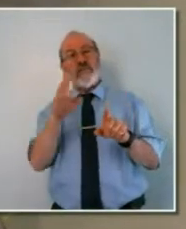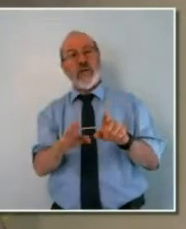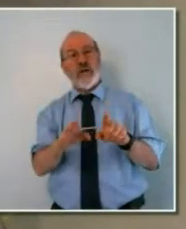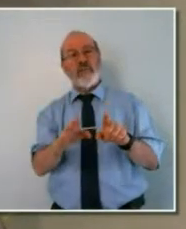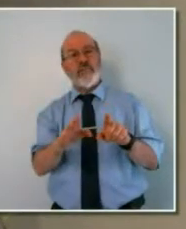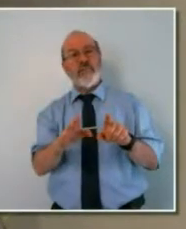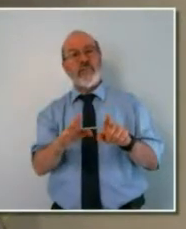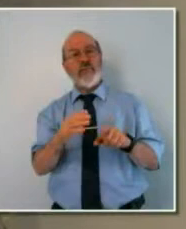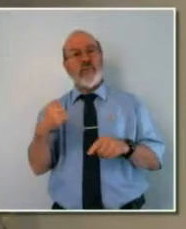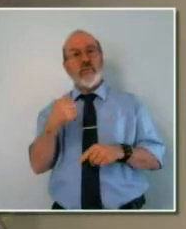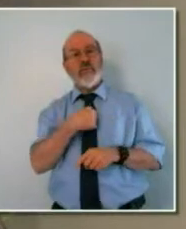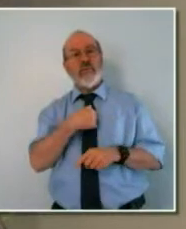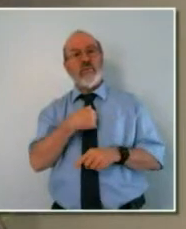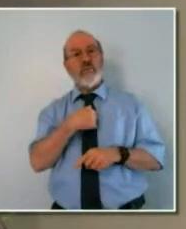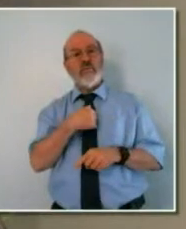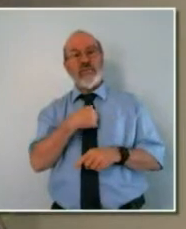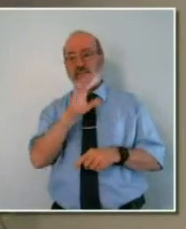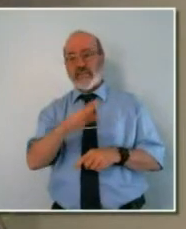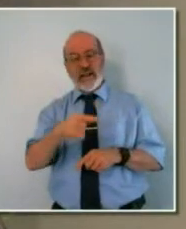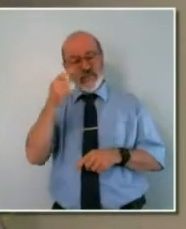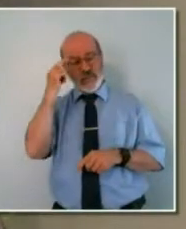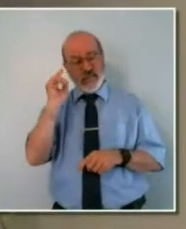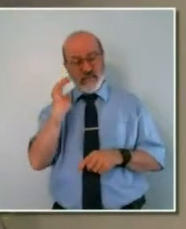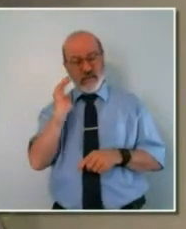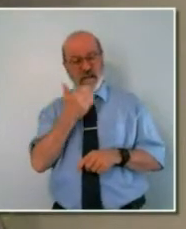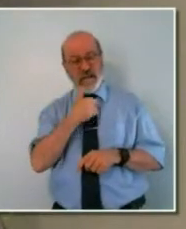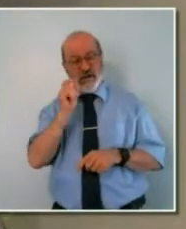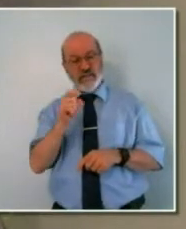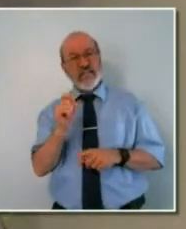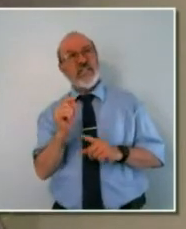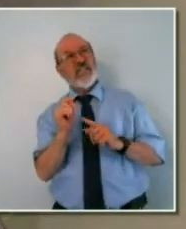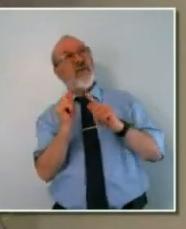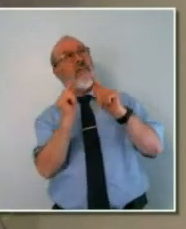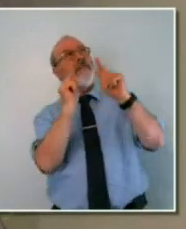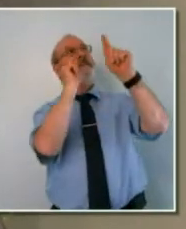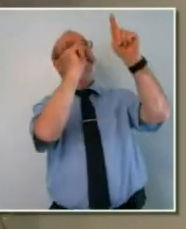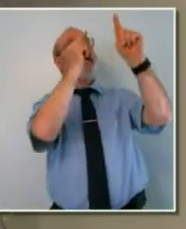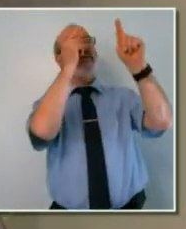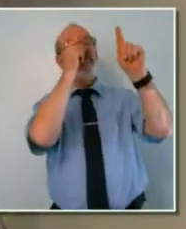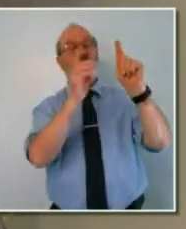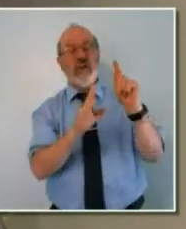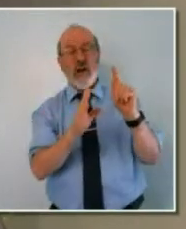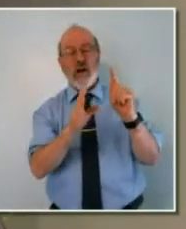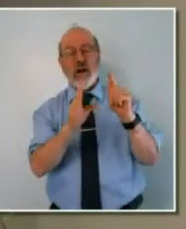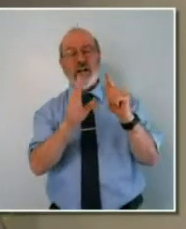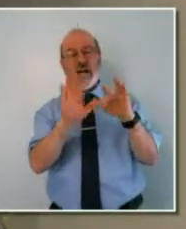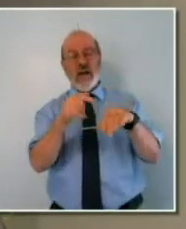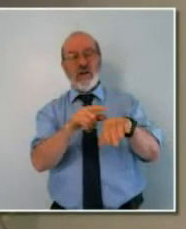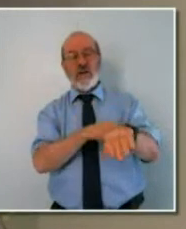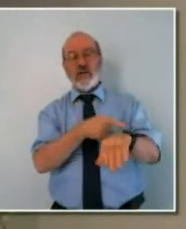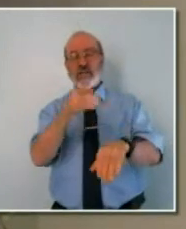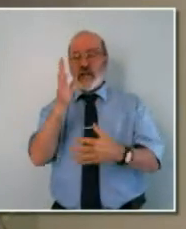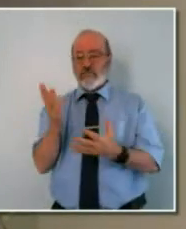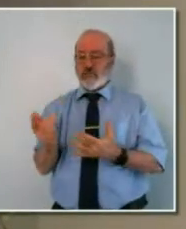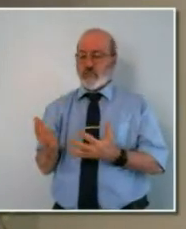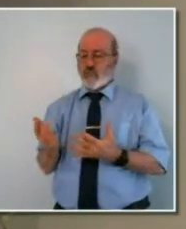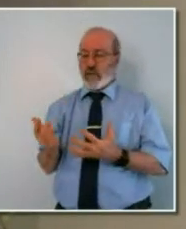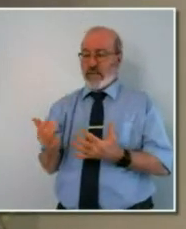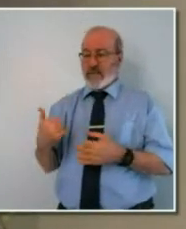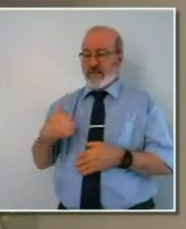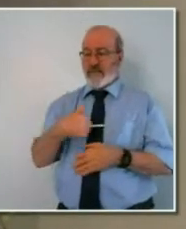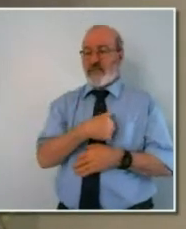never hardly thinking about our need to return to Him, about how long He's been waiting for us, the